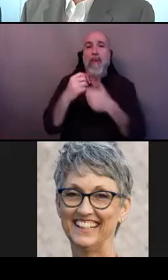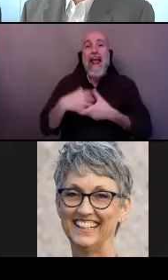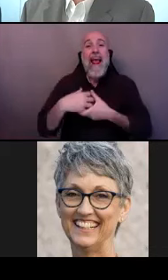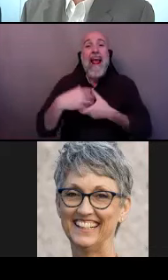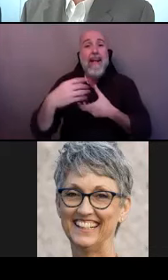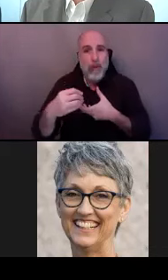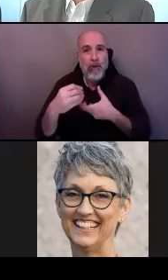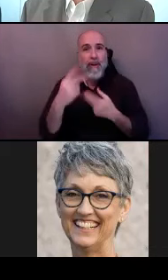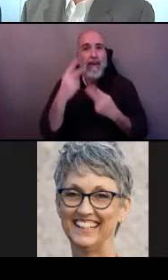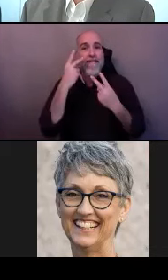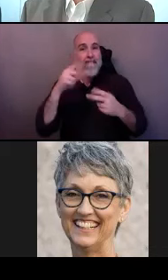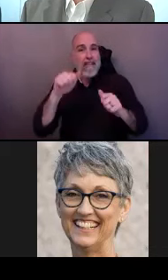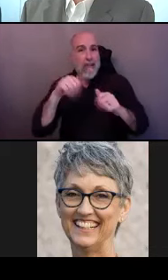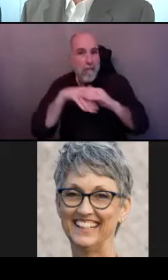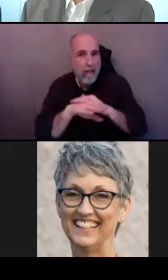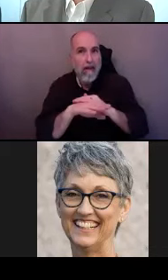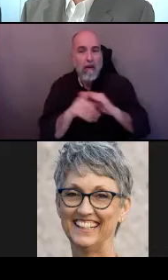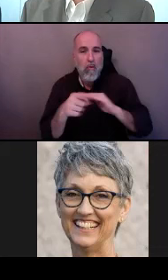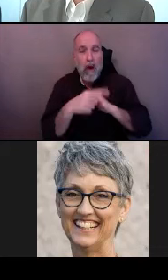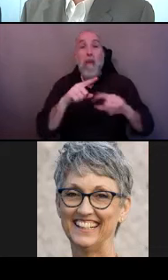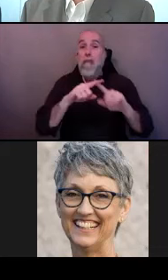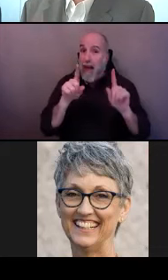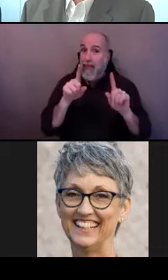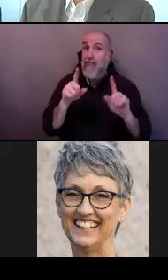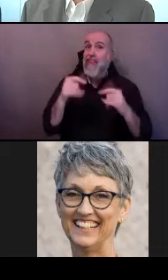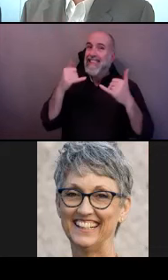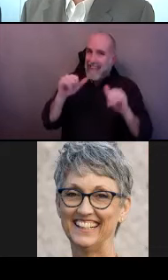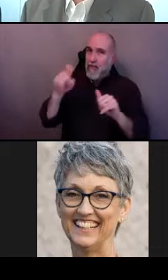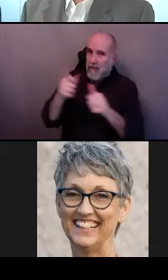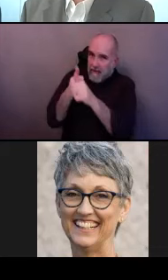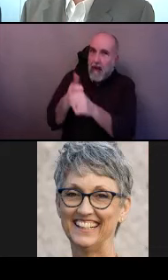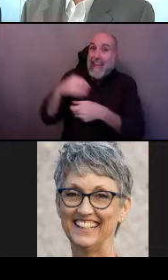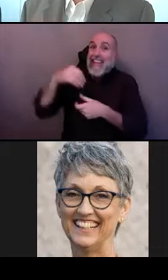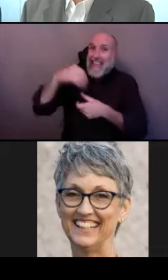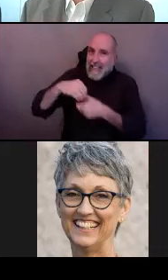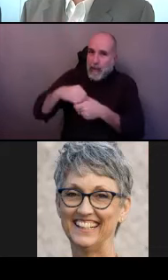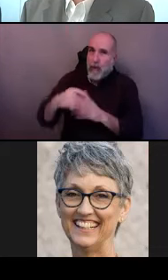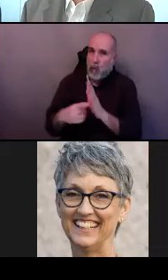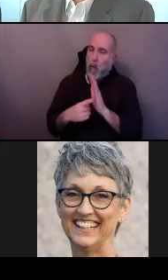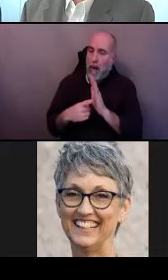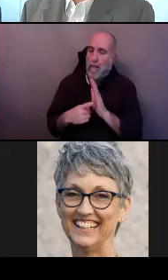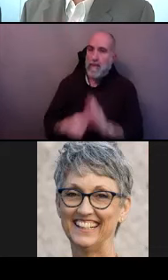route. However, they still need to comply with the interior requirements.